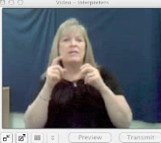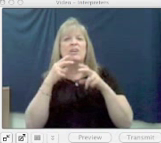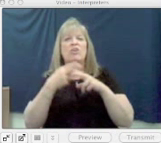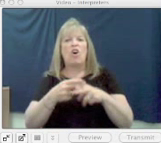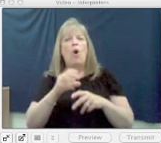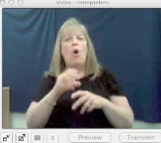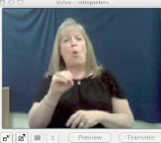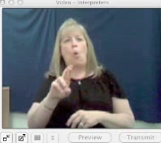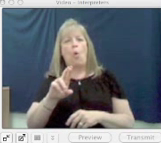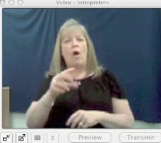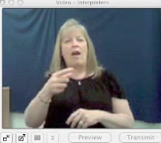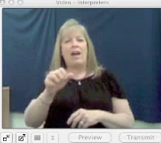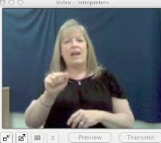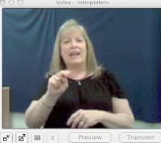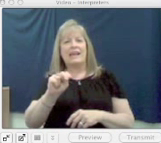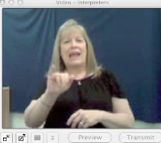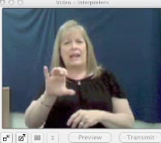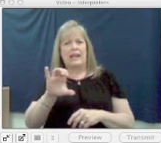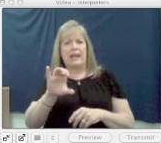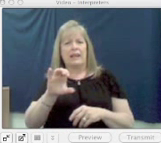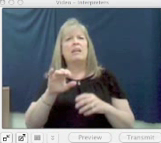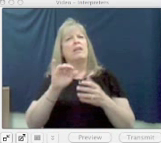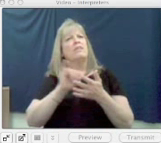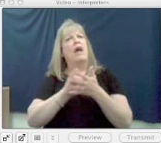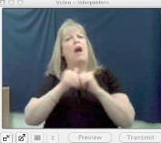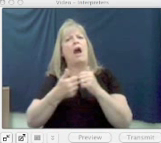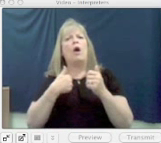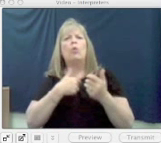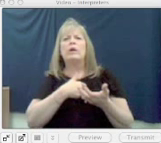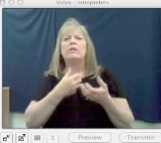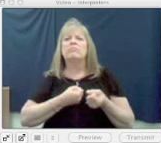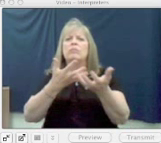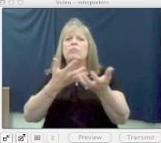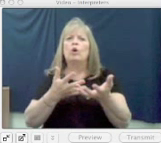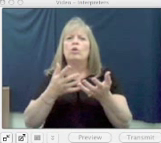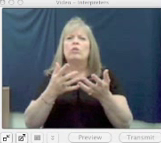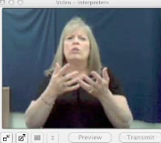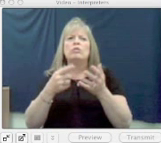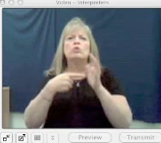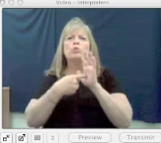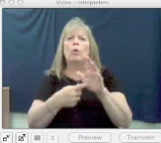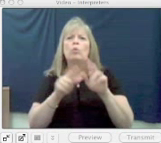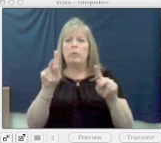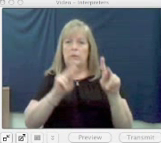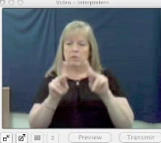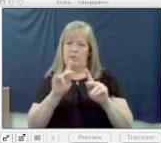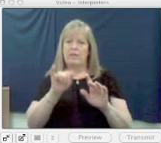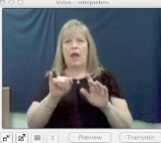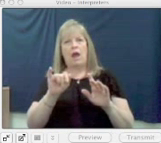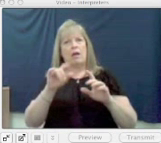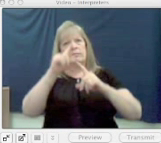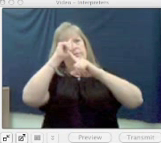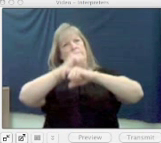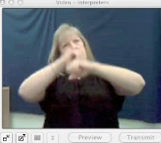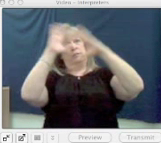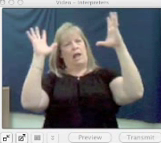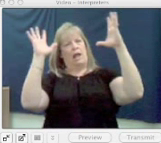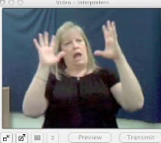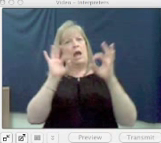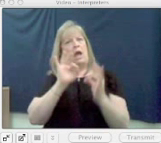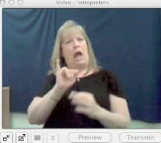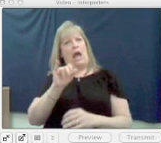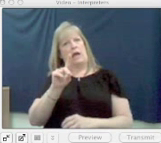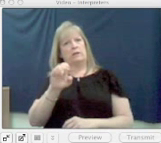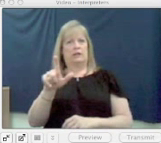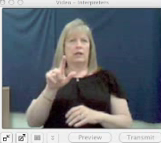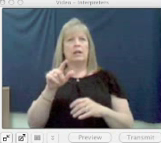is how we have conveyed to people this ideal of let's pretend I'm not